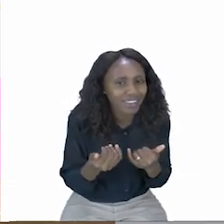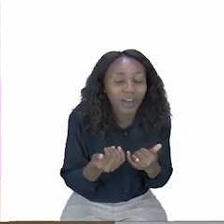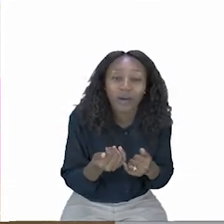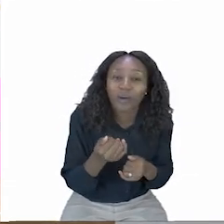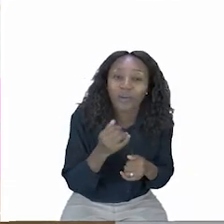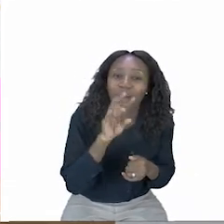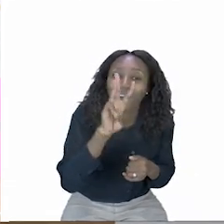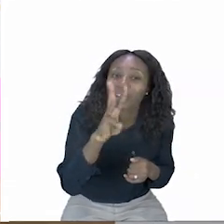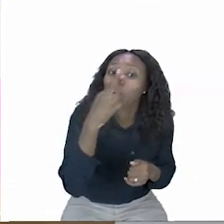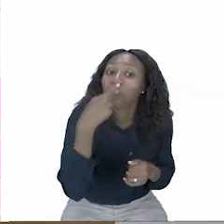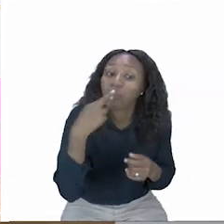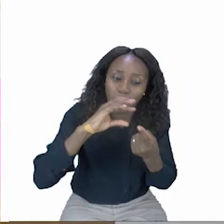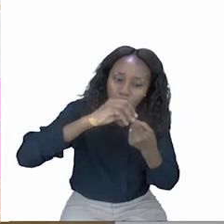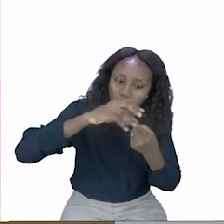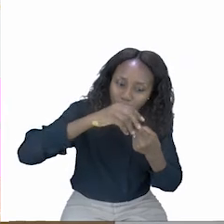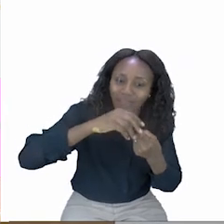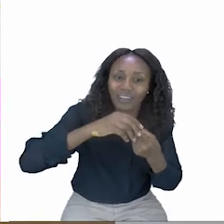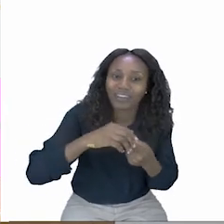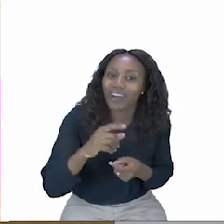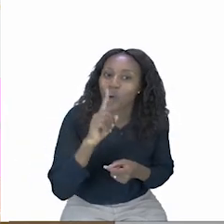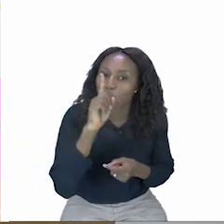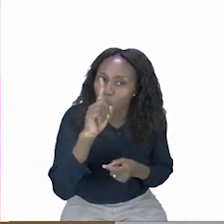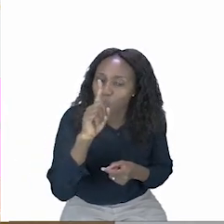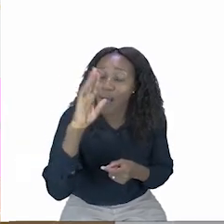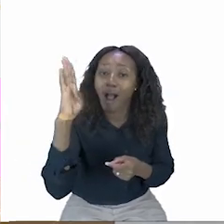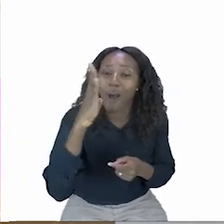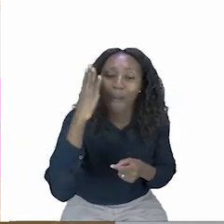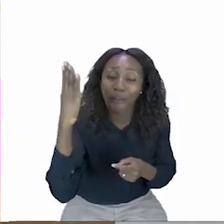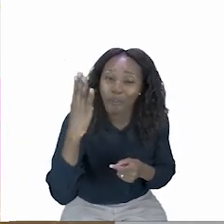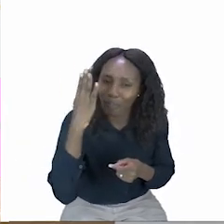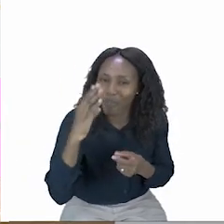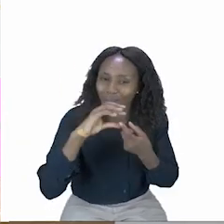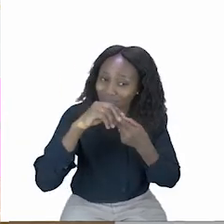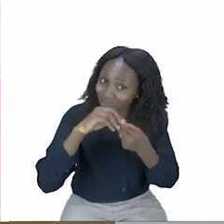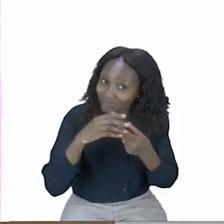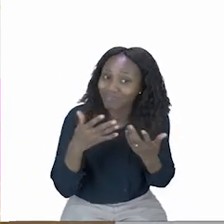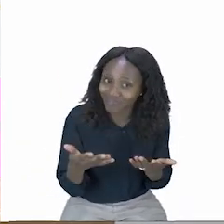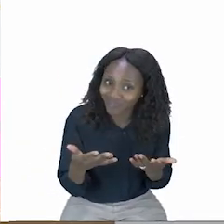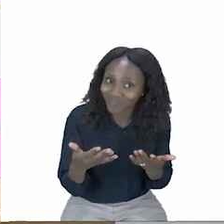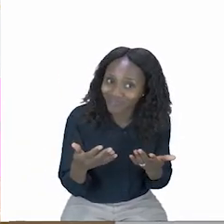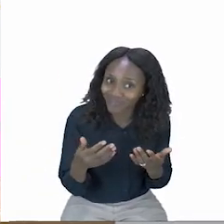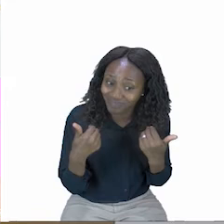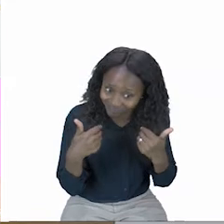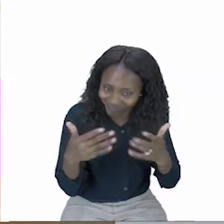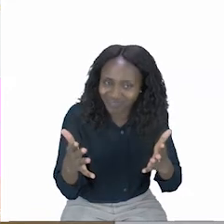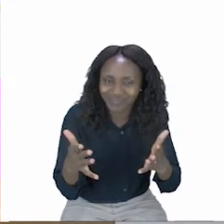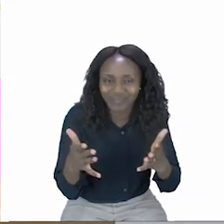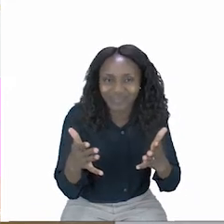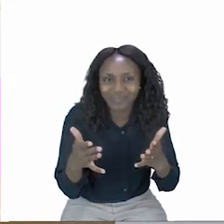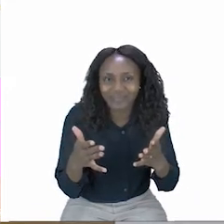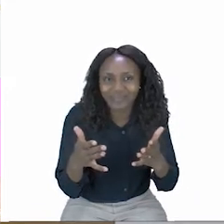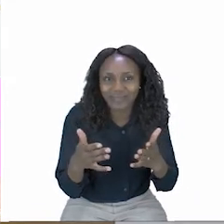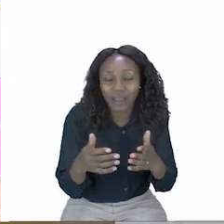3 red counters and 1 answer counter. Let's do this together. As